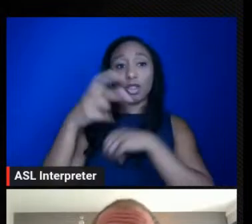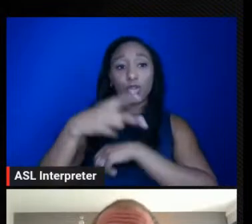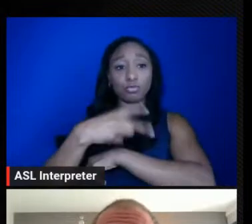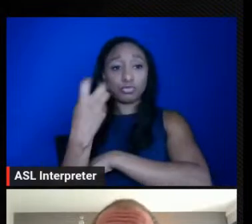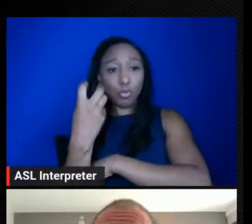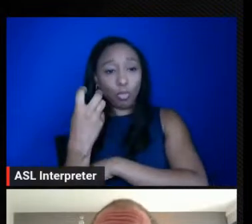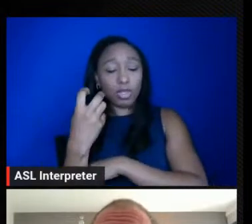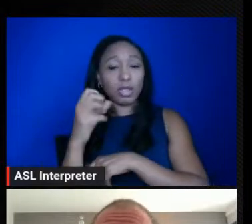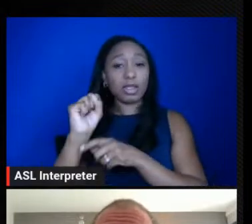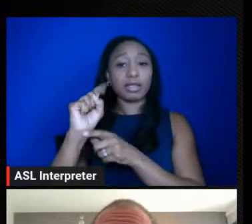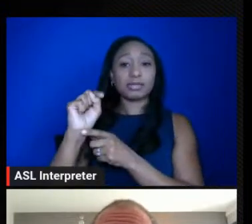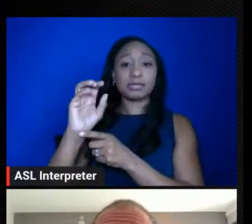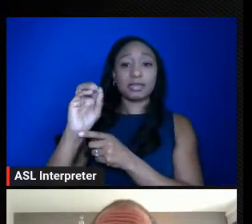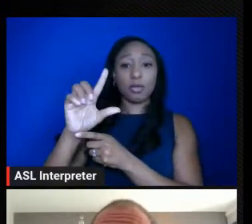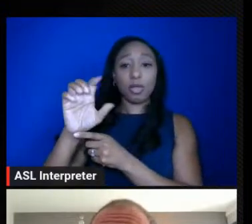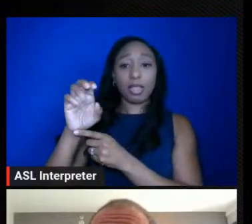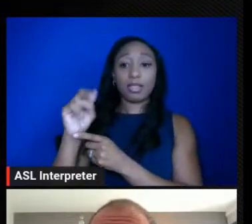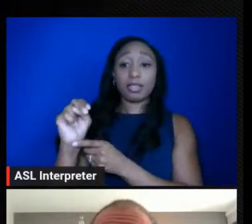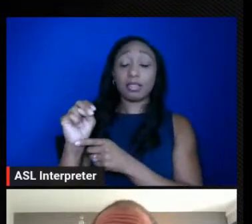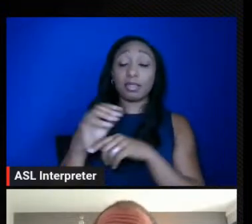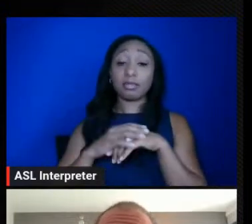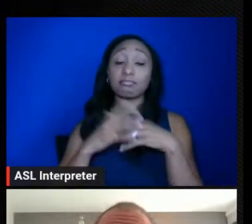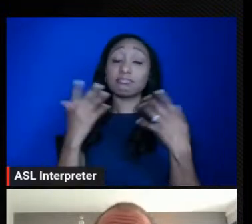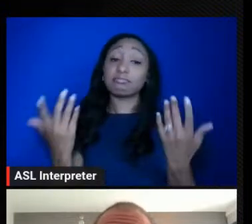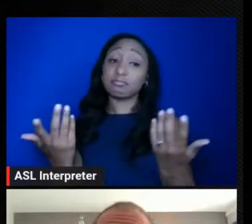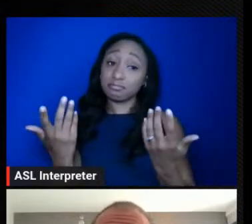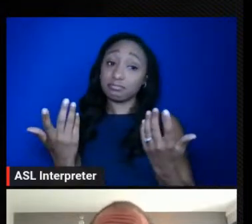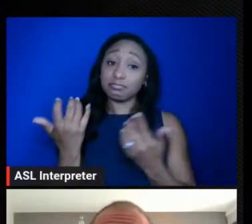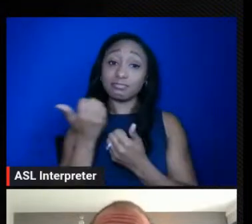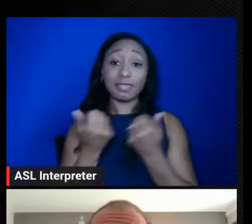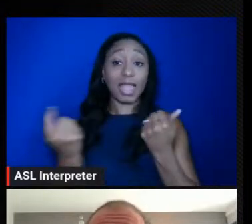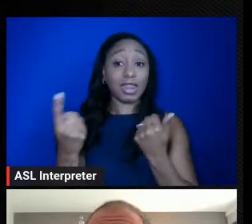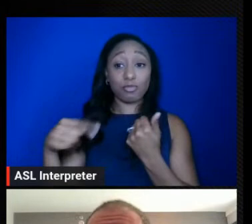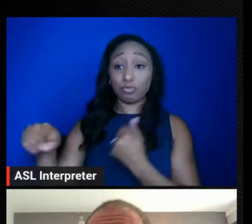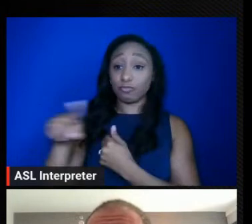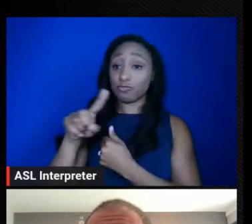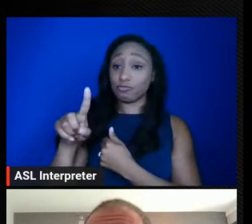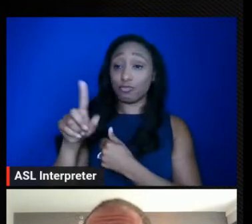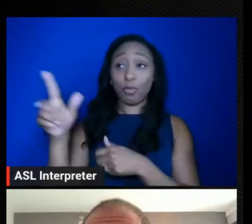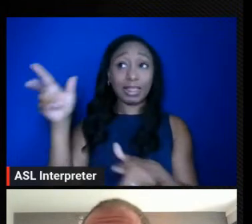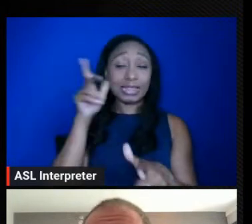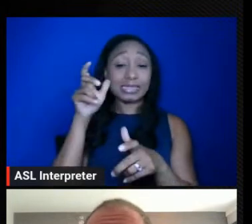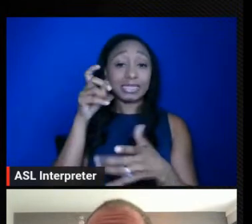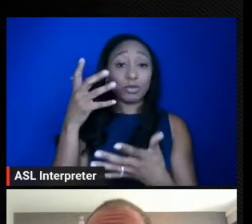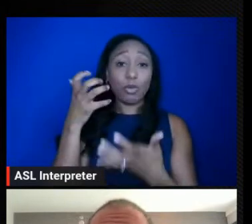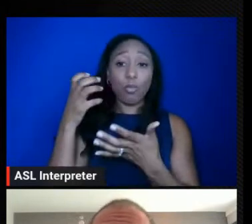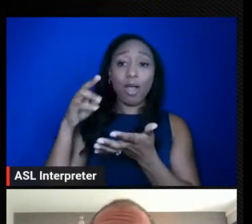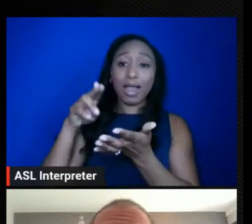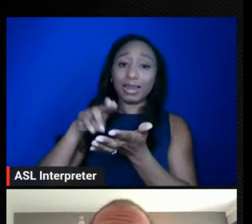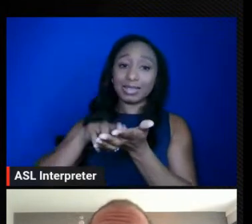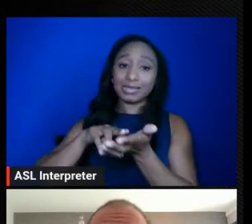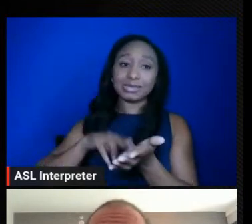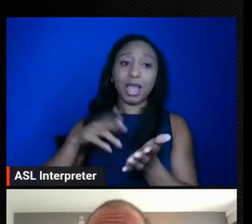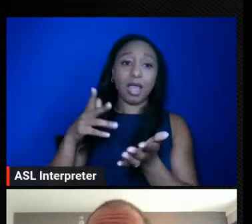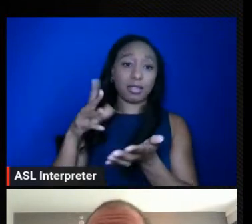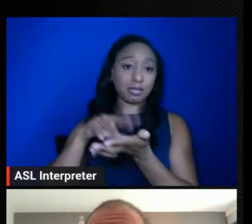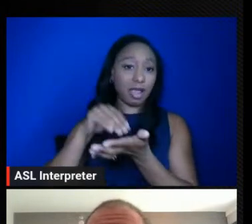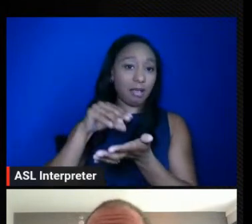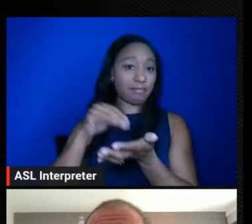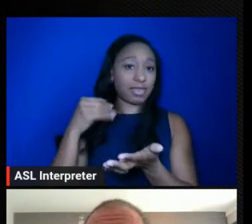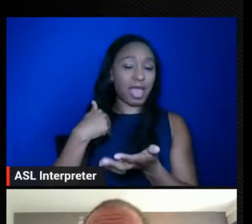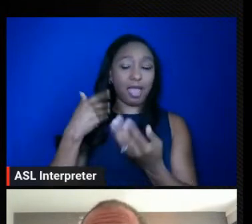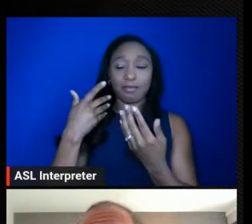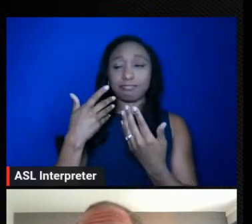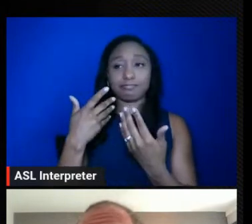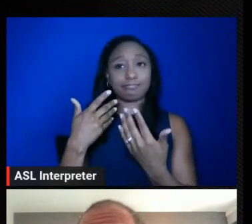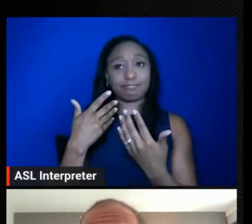can. If anyone listening would like a signed copy of the paperback, I'd of course be happy to sell you one. All you have to do